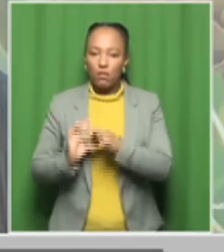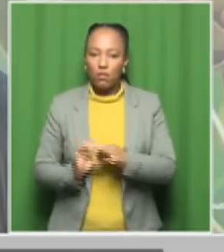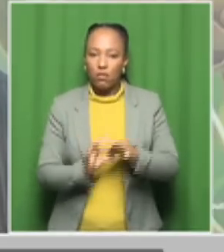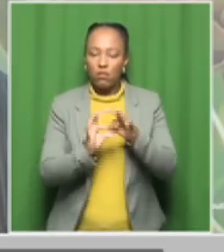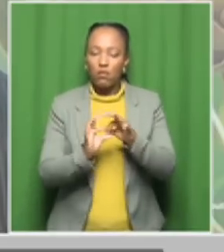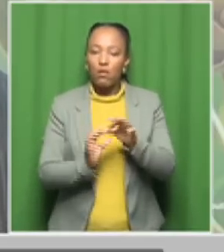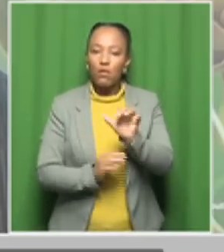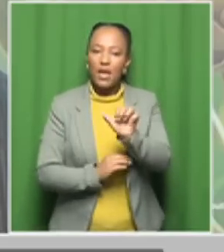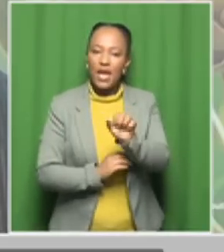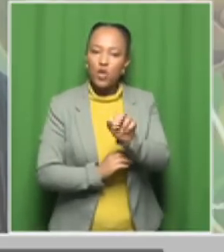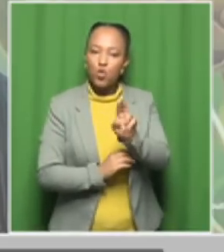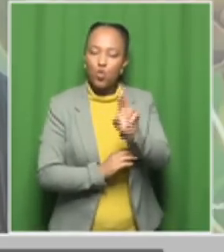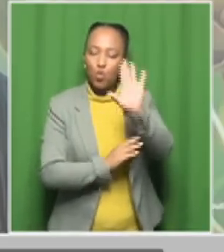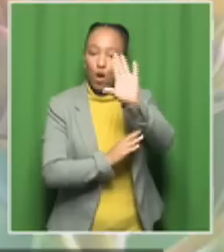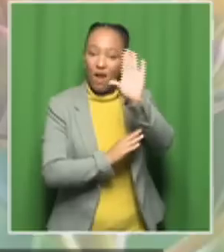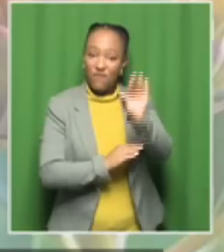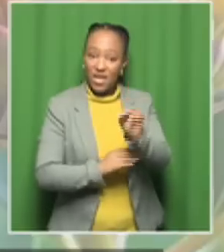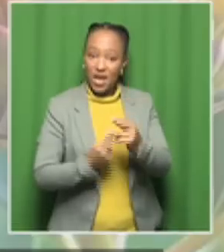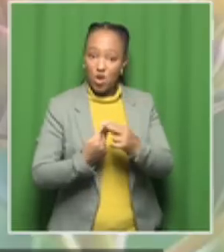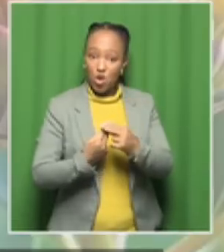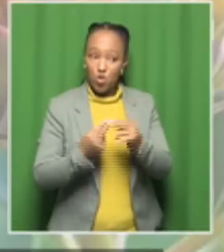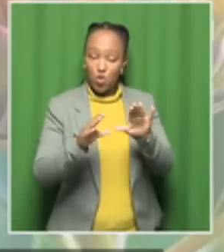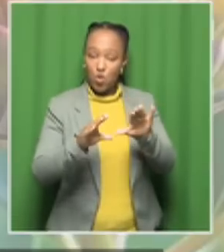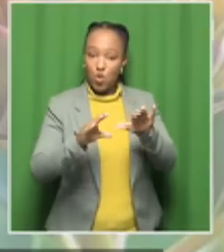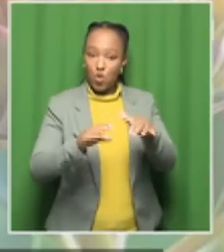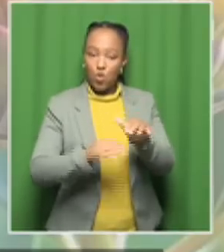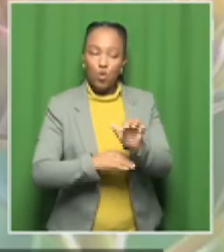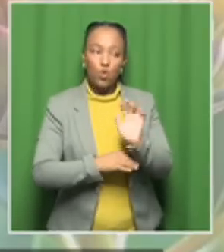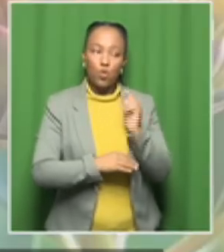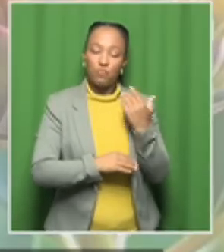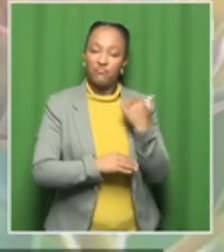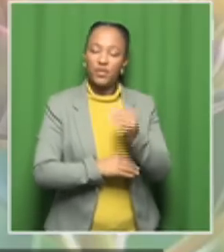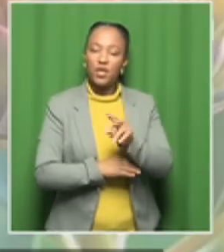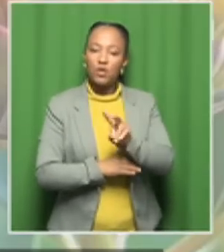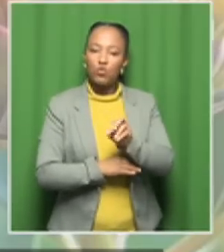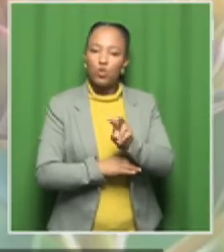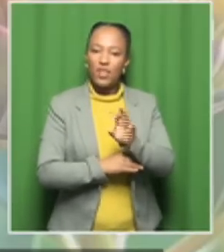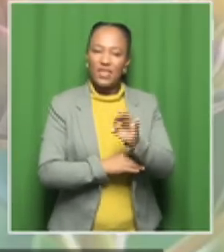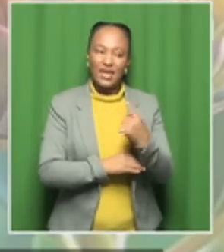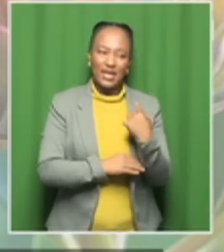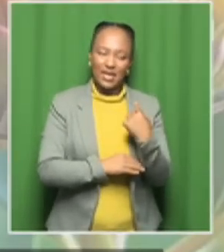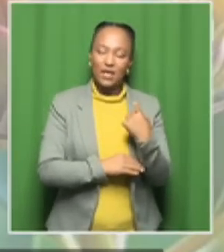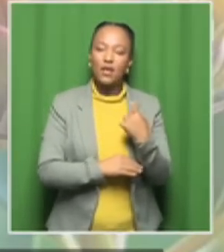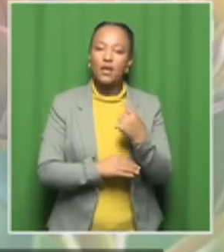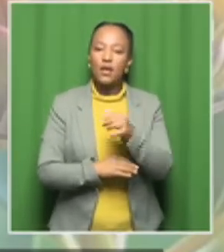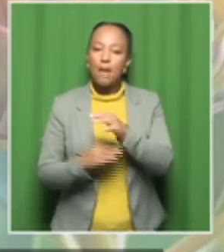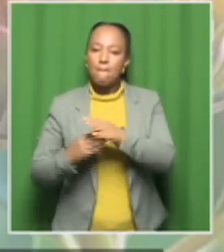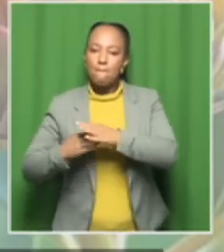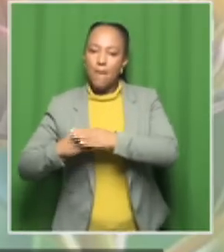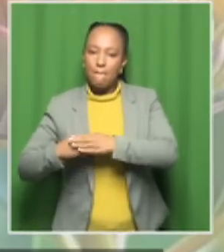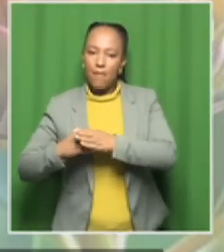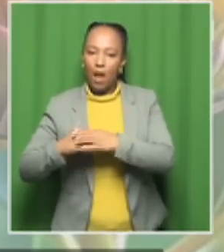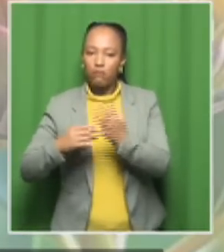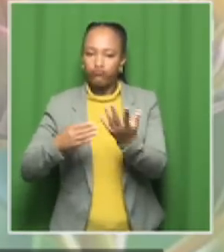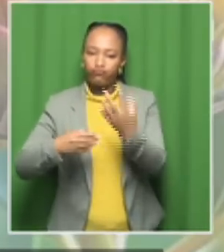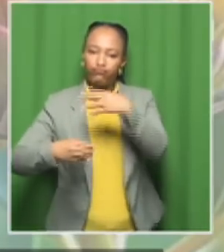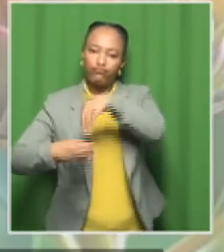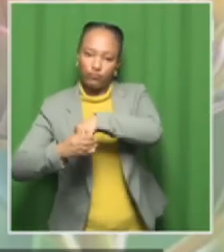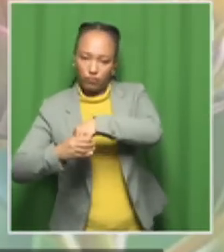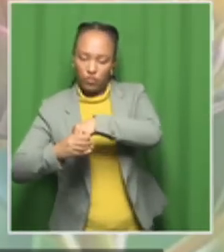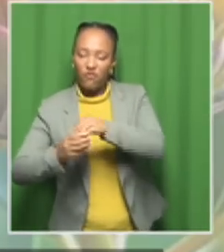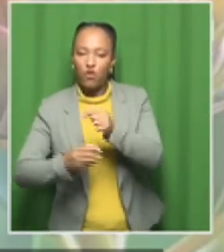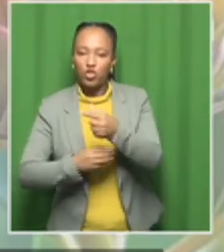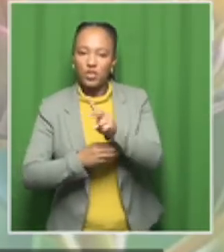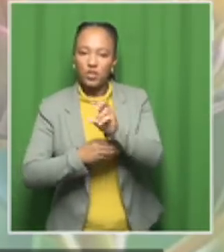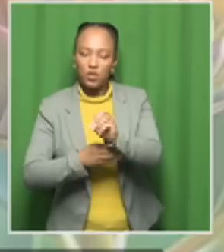organization was admitted in 2023 as a full member of the G20. It's similar to the European Union. So the AU